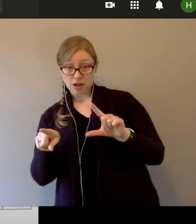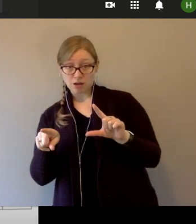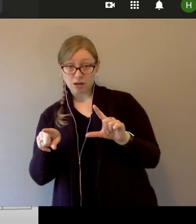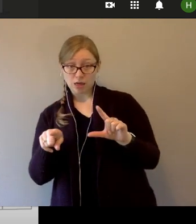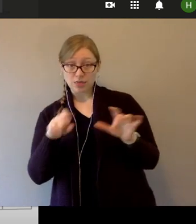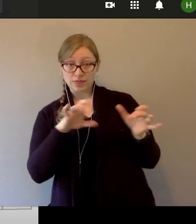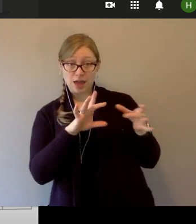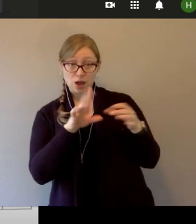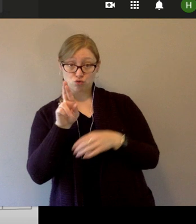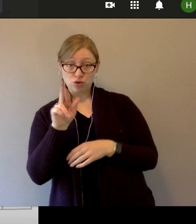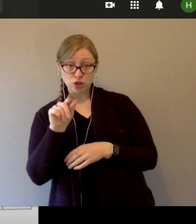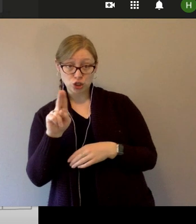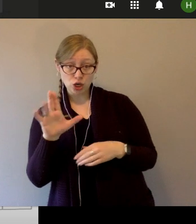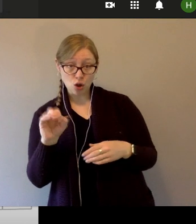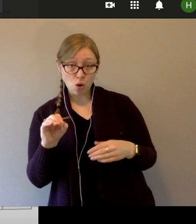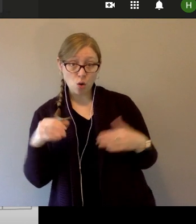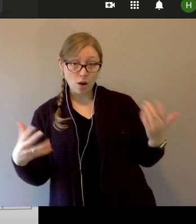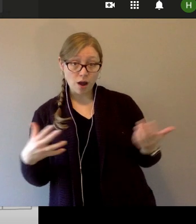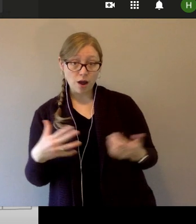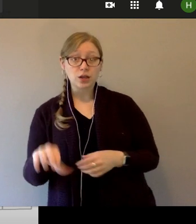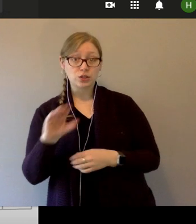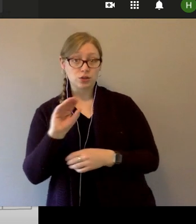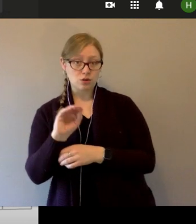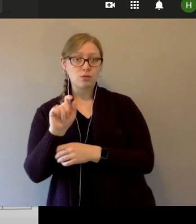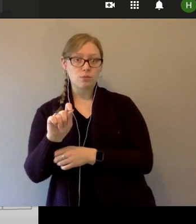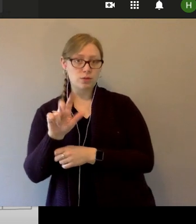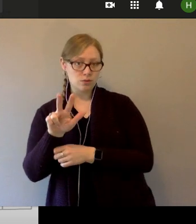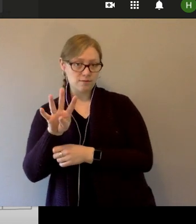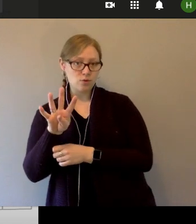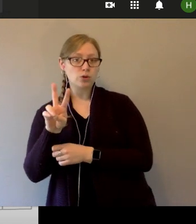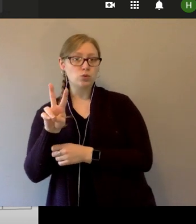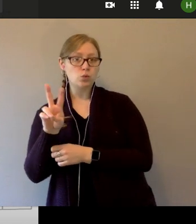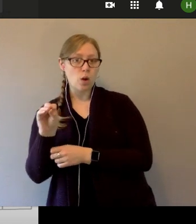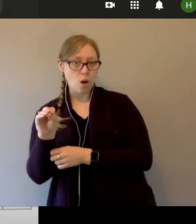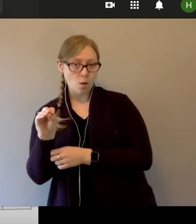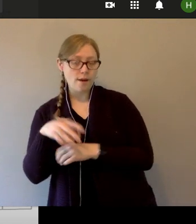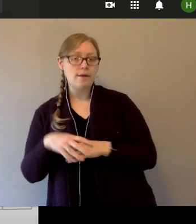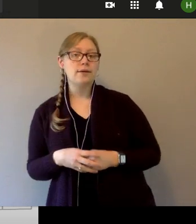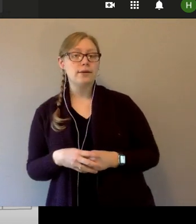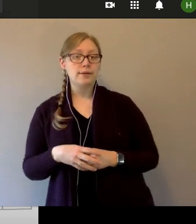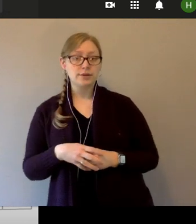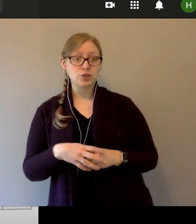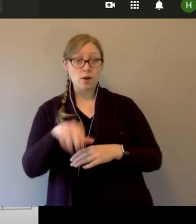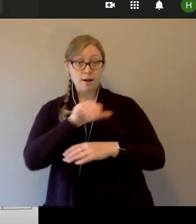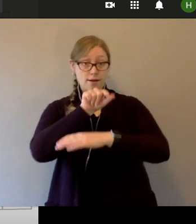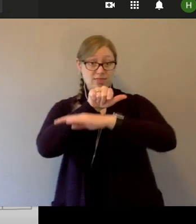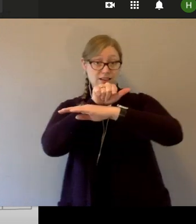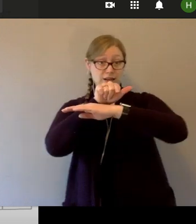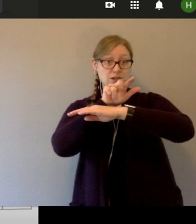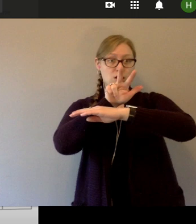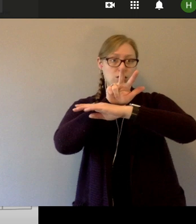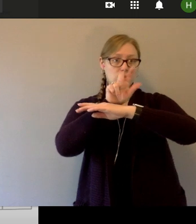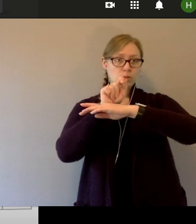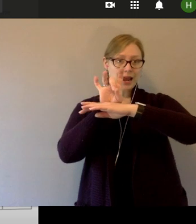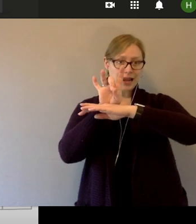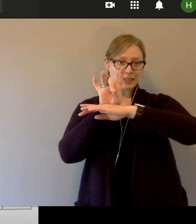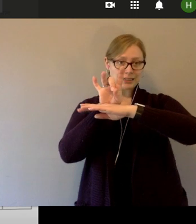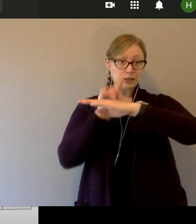0.3420. And I know that my adjacent side is 3.8, and